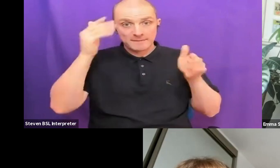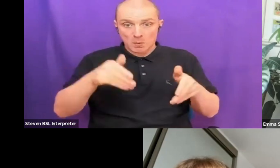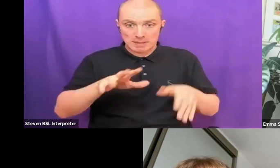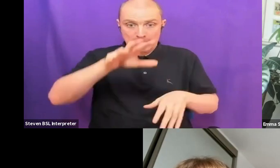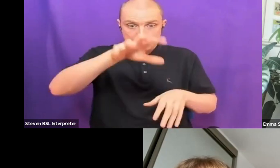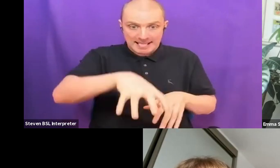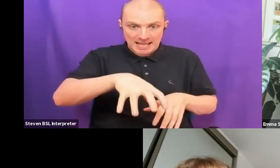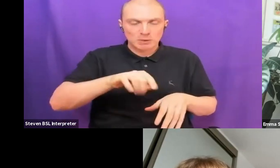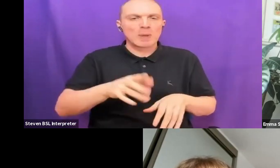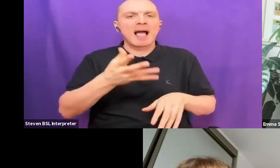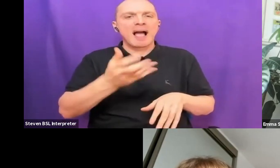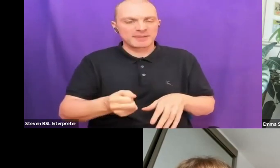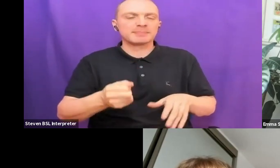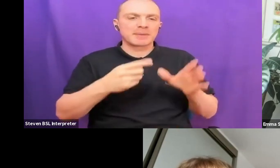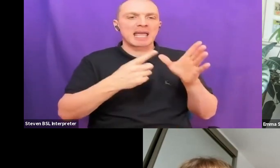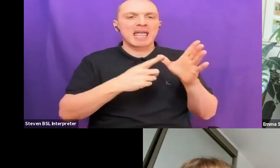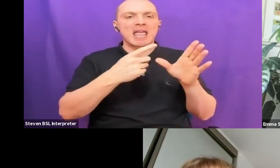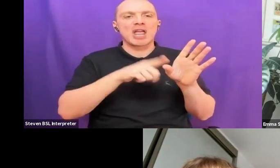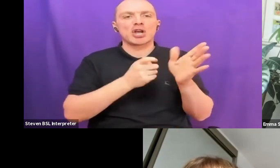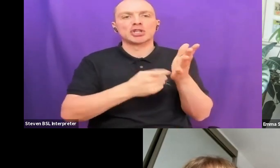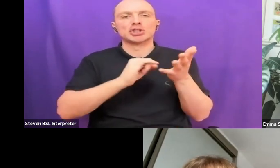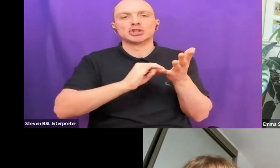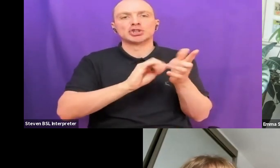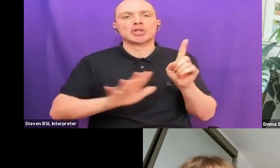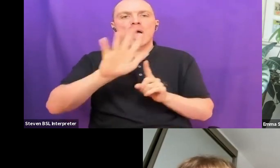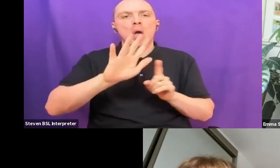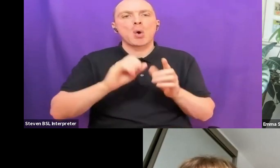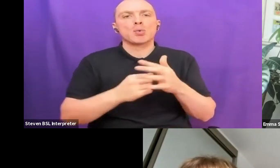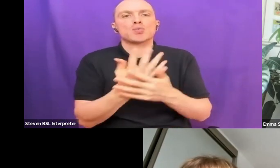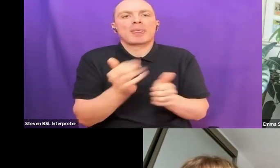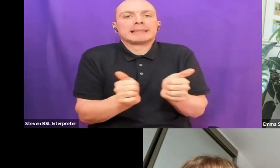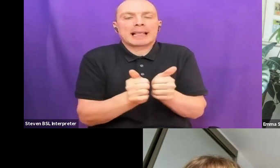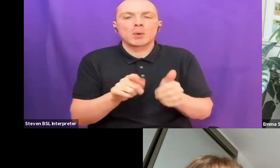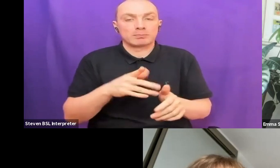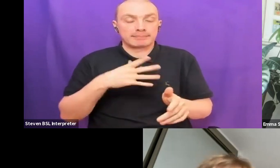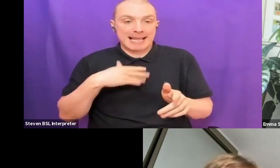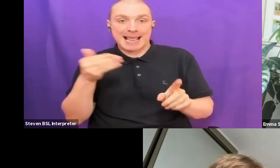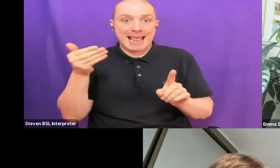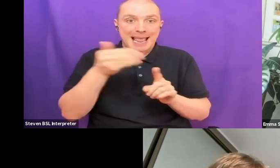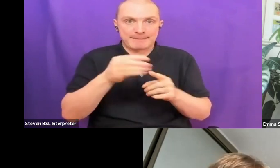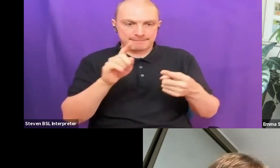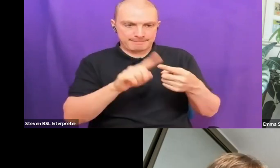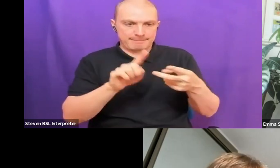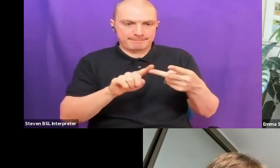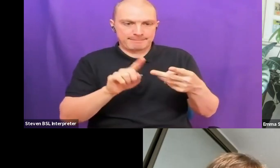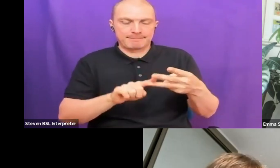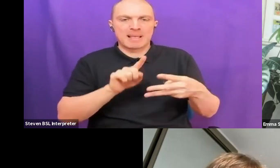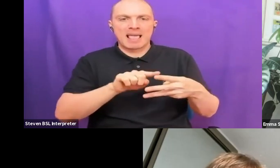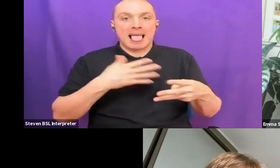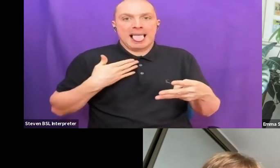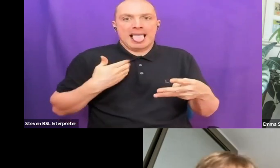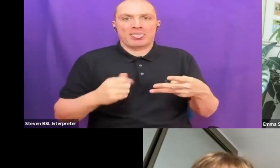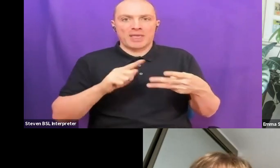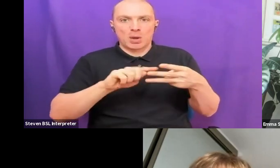Growth Deal is create sustainable, healthy, safe and thriving places. But for me, the key to that is